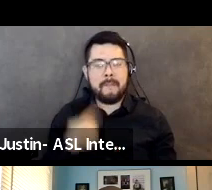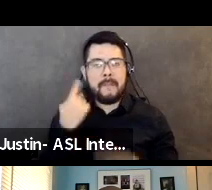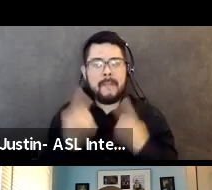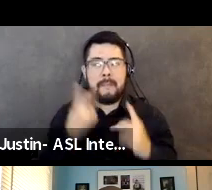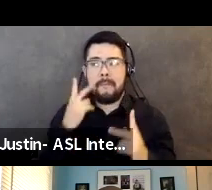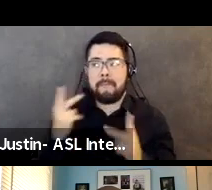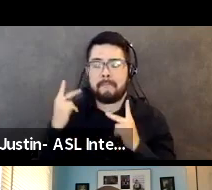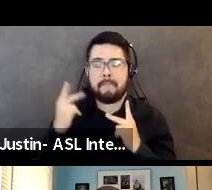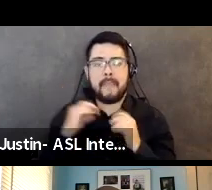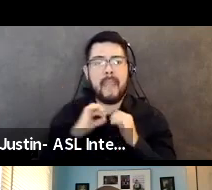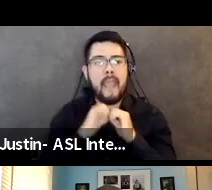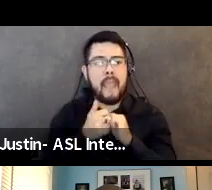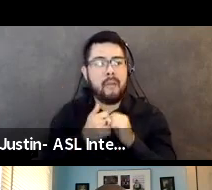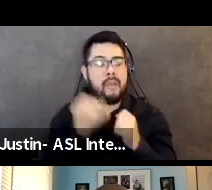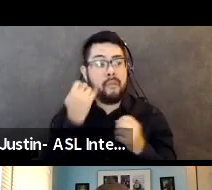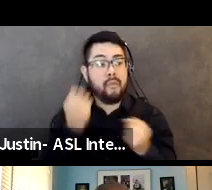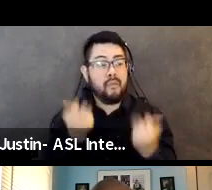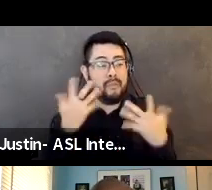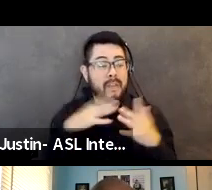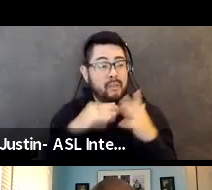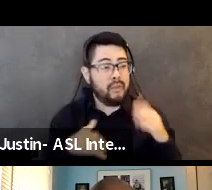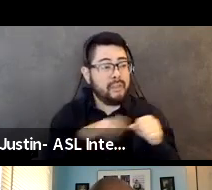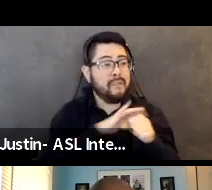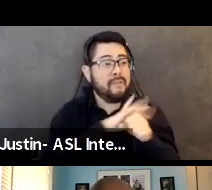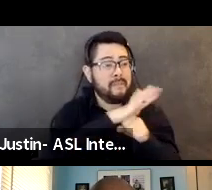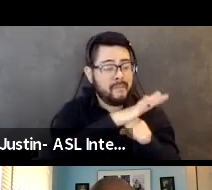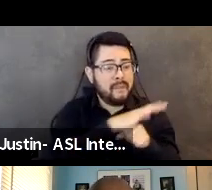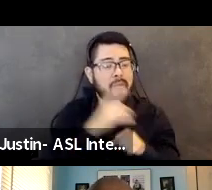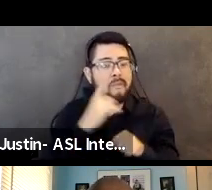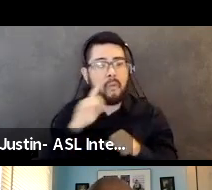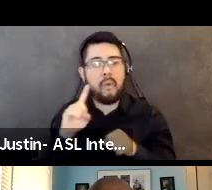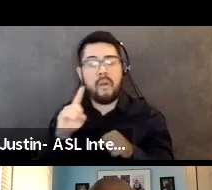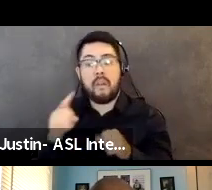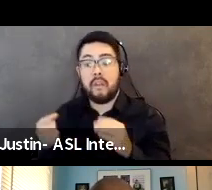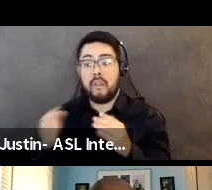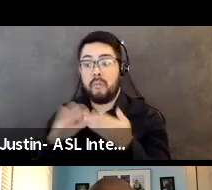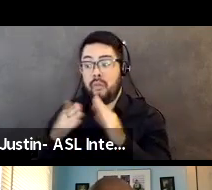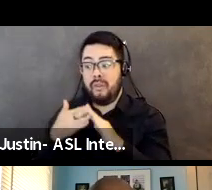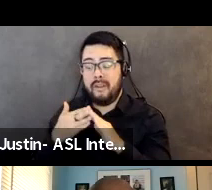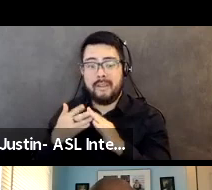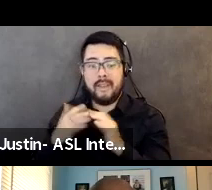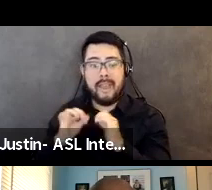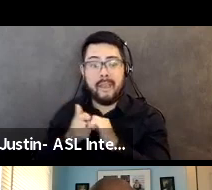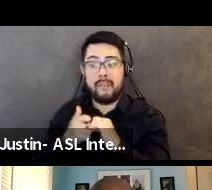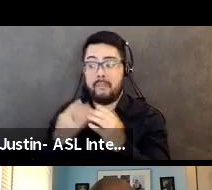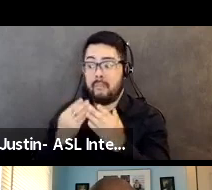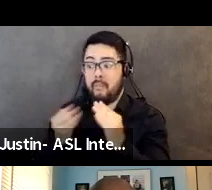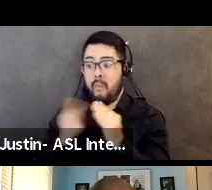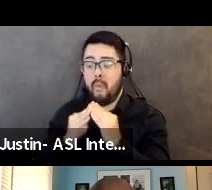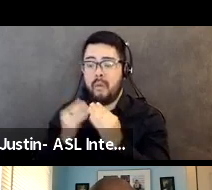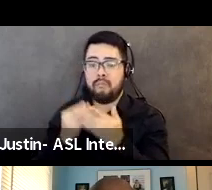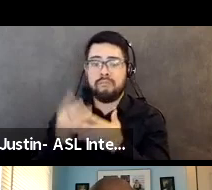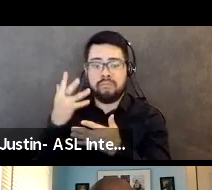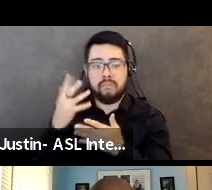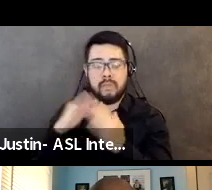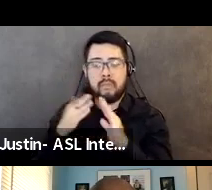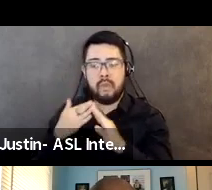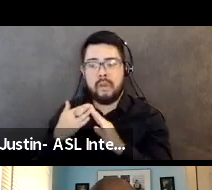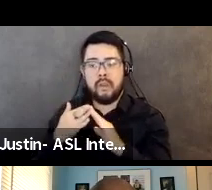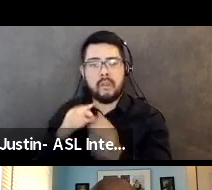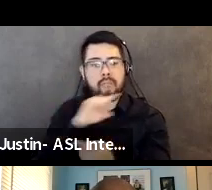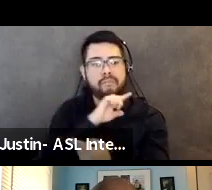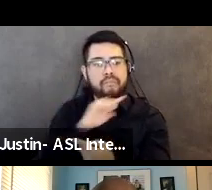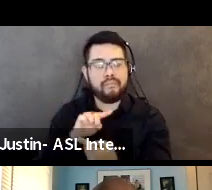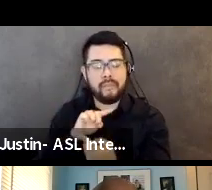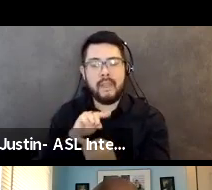overcrowding play out in more in wider and more affluent communities and feel like it's our job to really